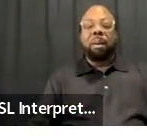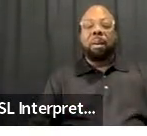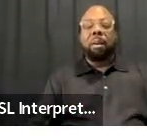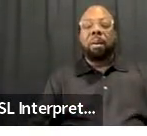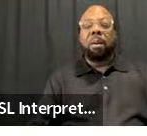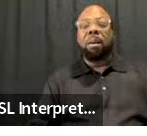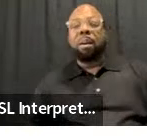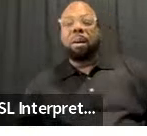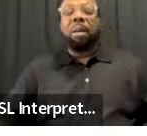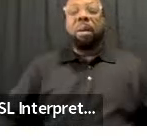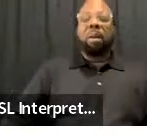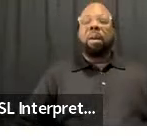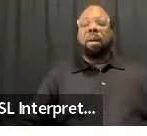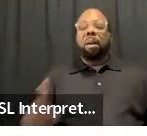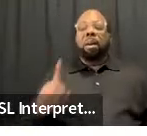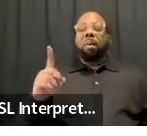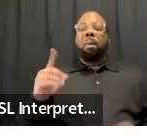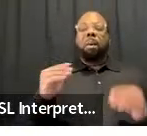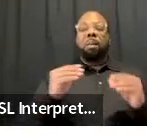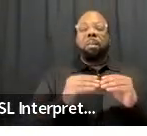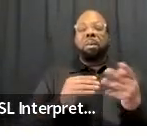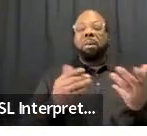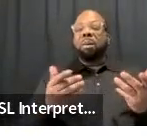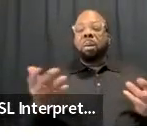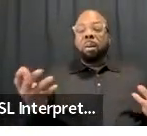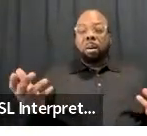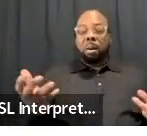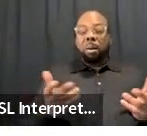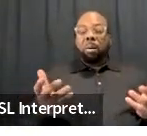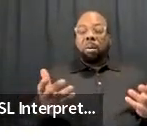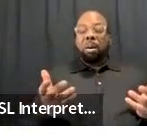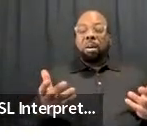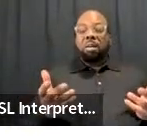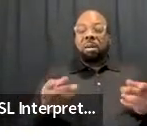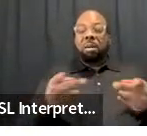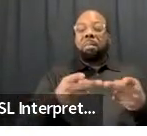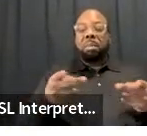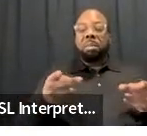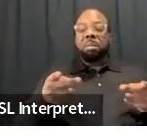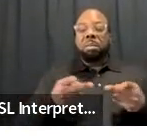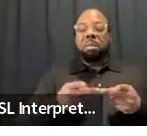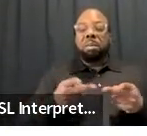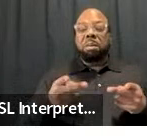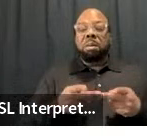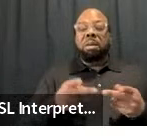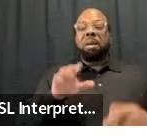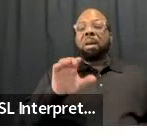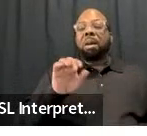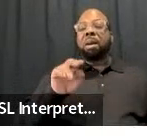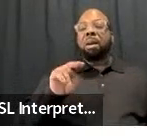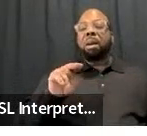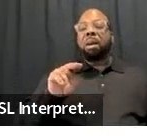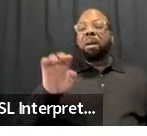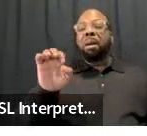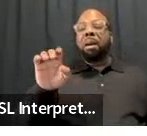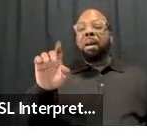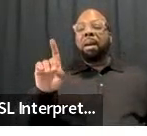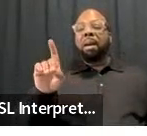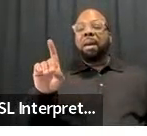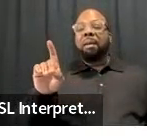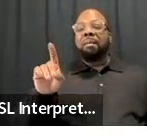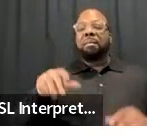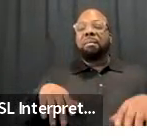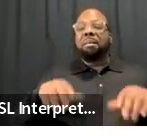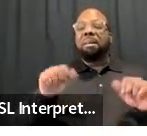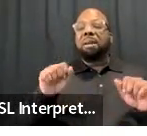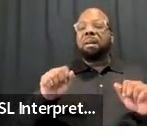One last closing. What position will Con Ed have to take to continue to